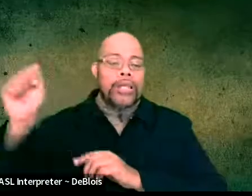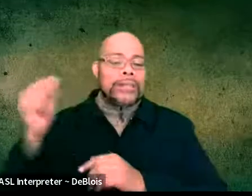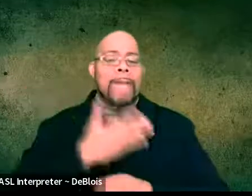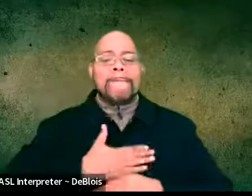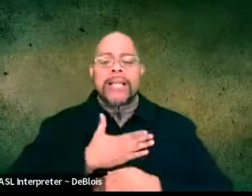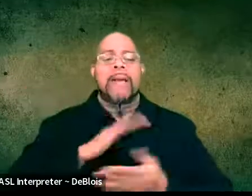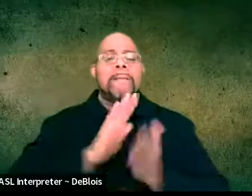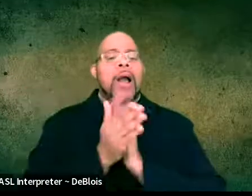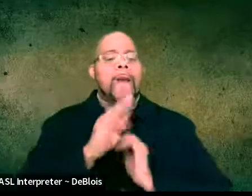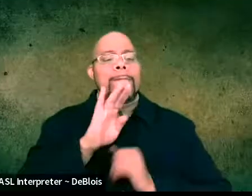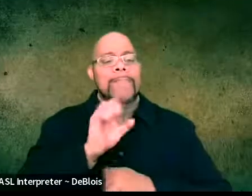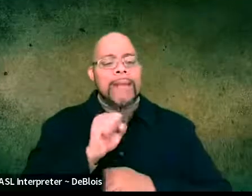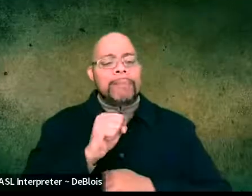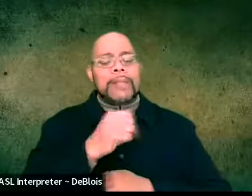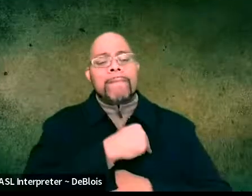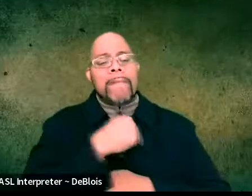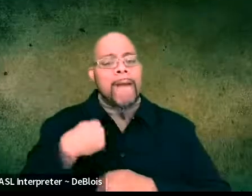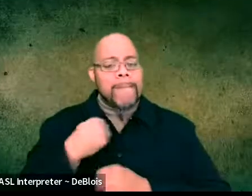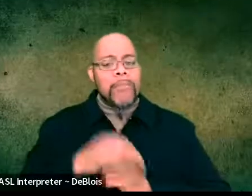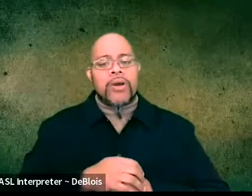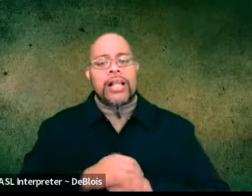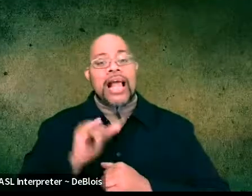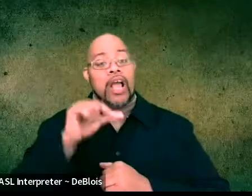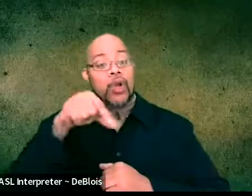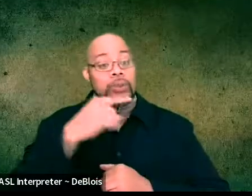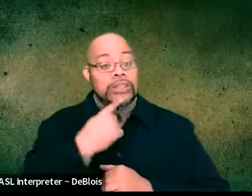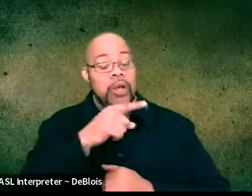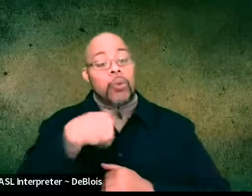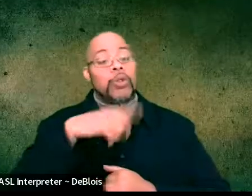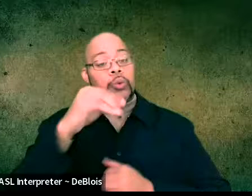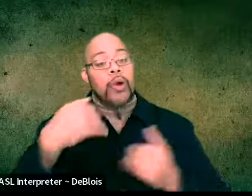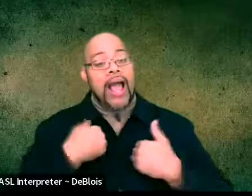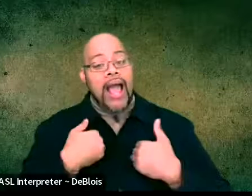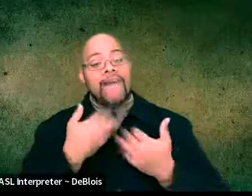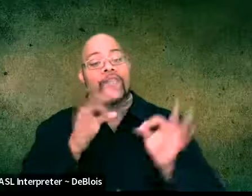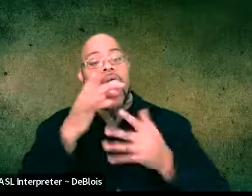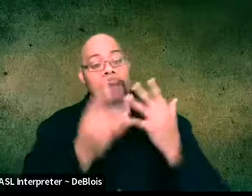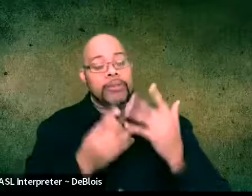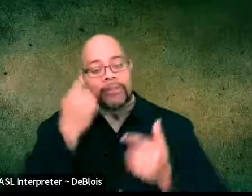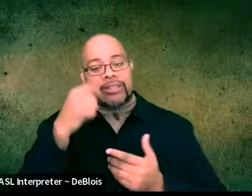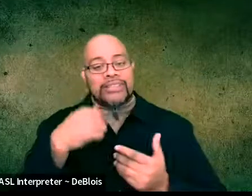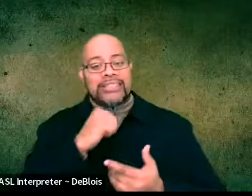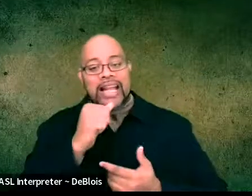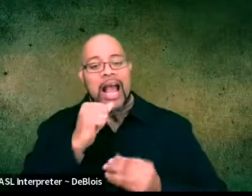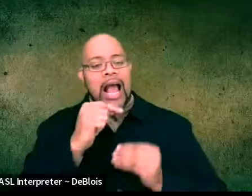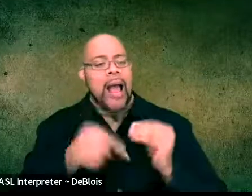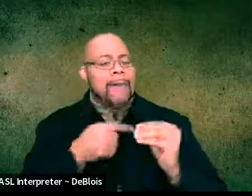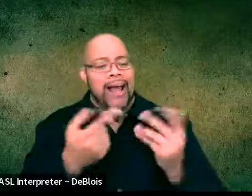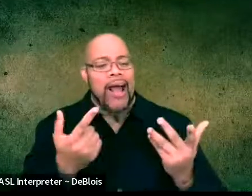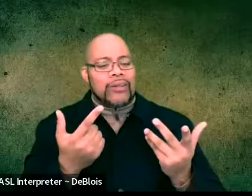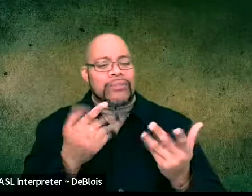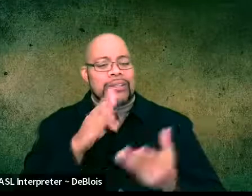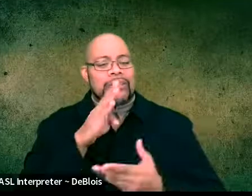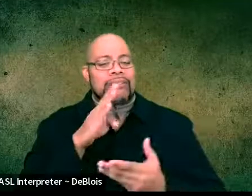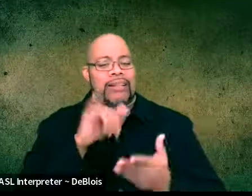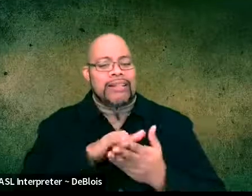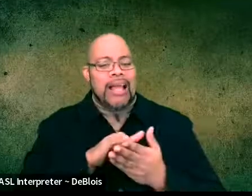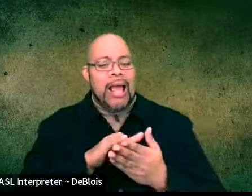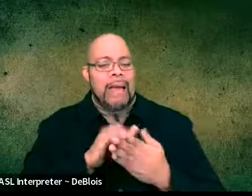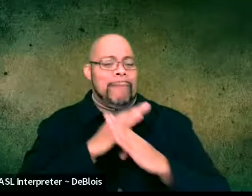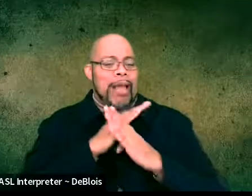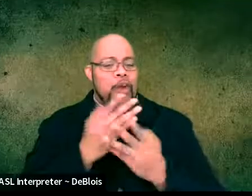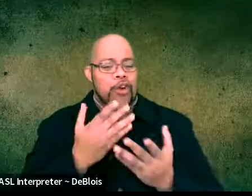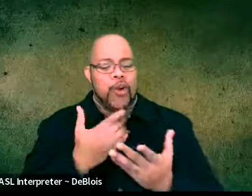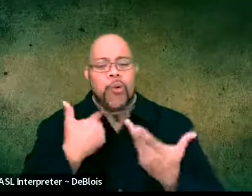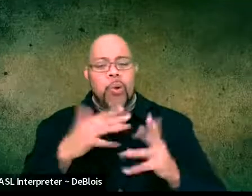Please become a BIMS member. And like Q said, you know, we do have the free option because it's not about the barrier. We don't